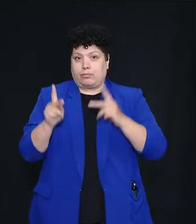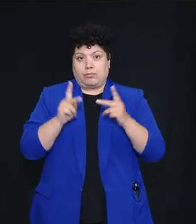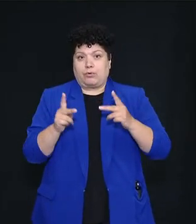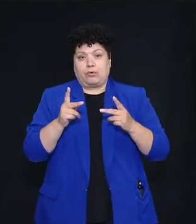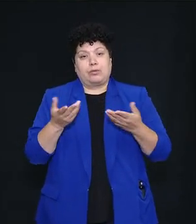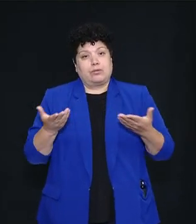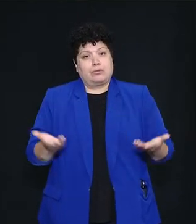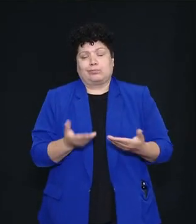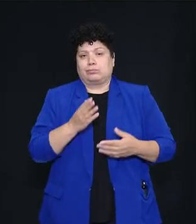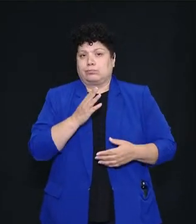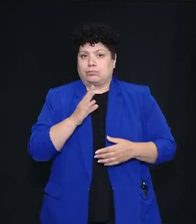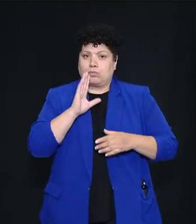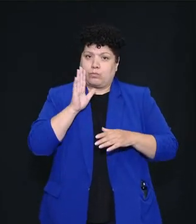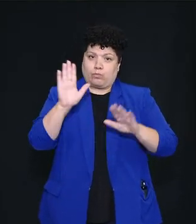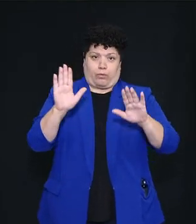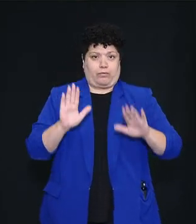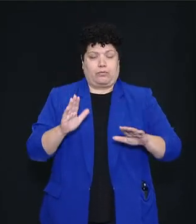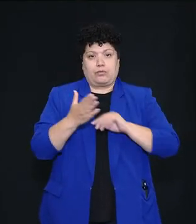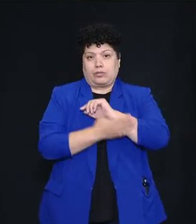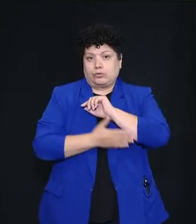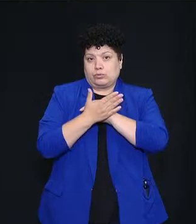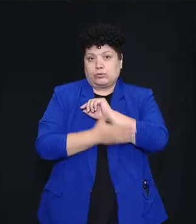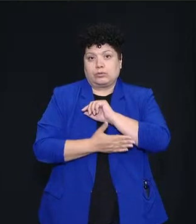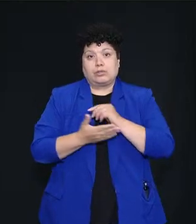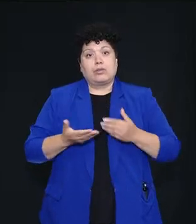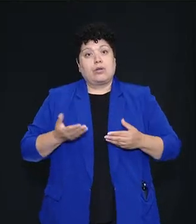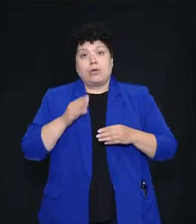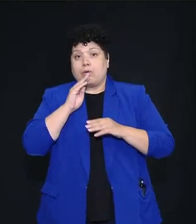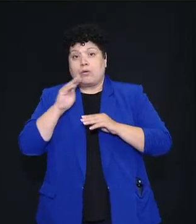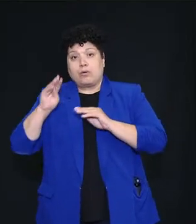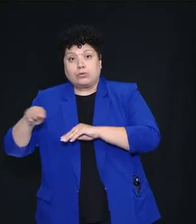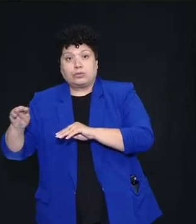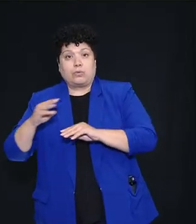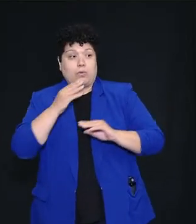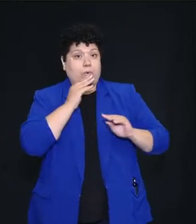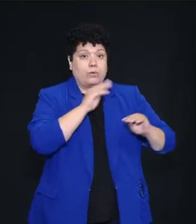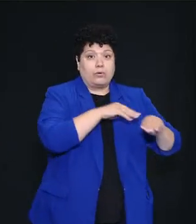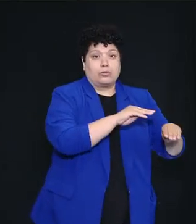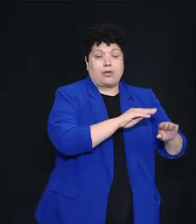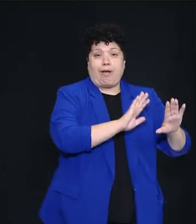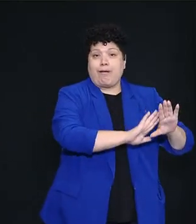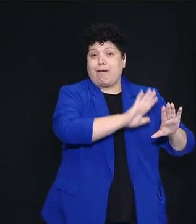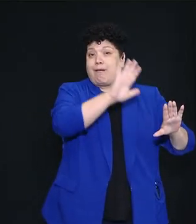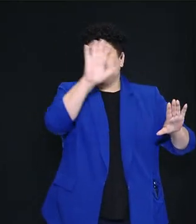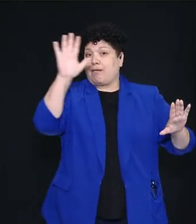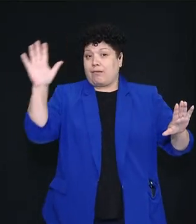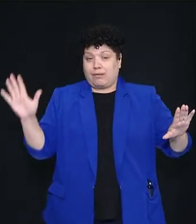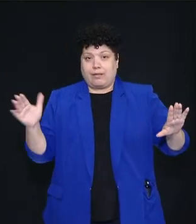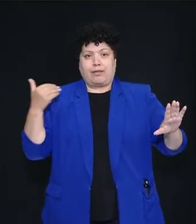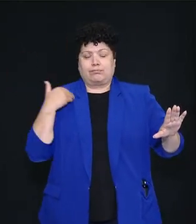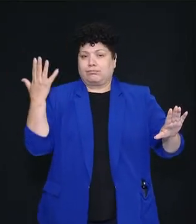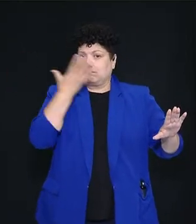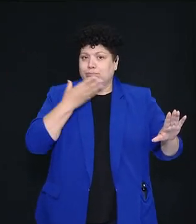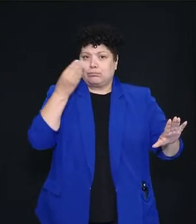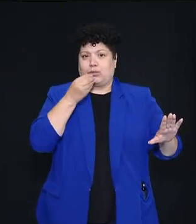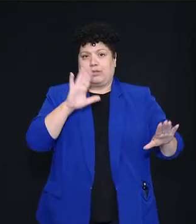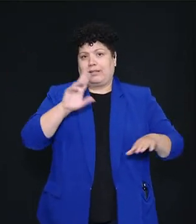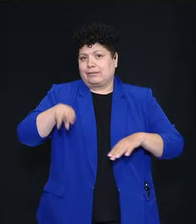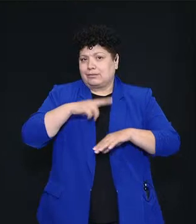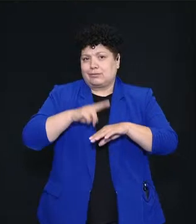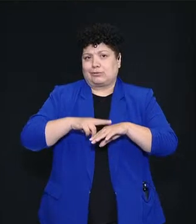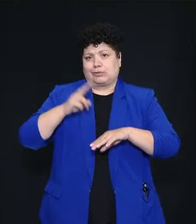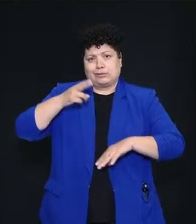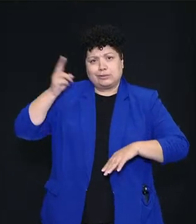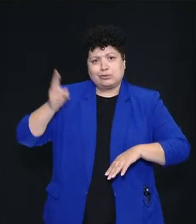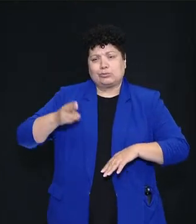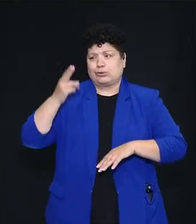great country that, from sea to sea, displays an extraordinary natural heritage.